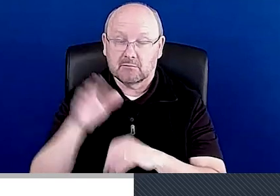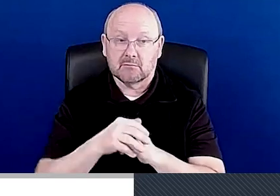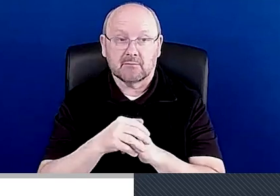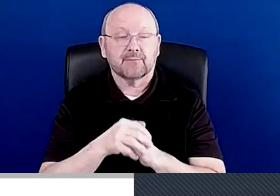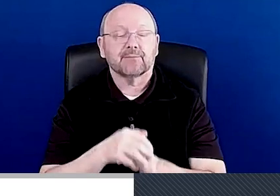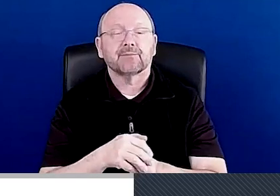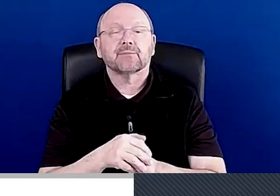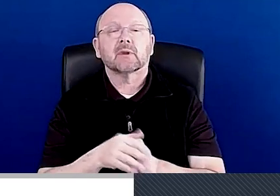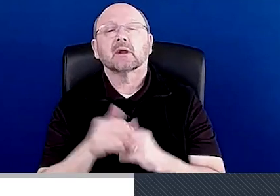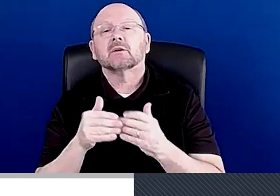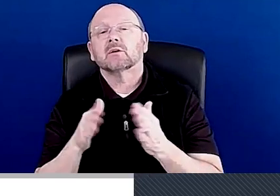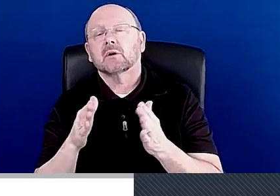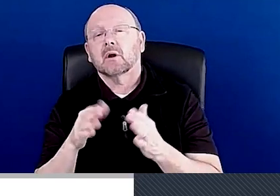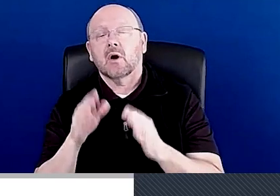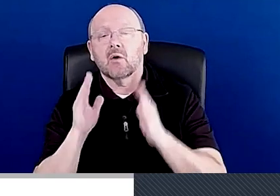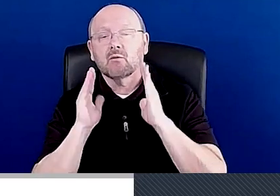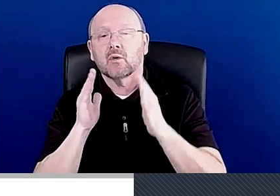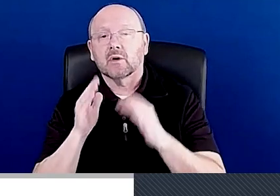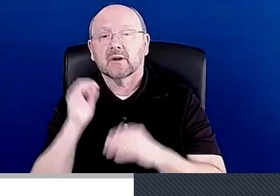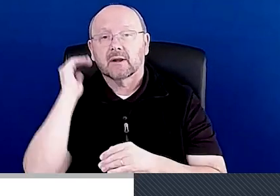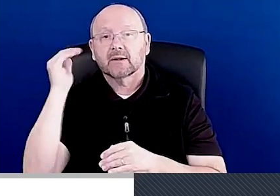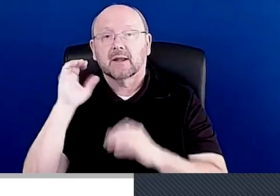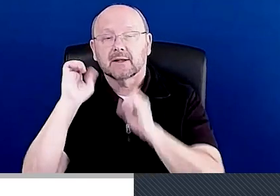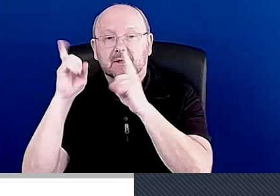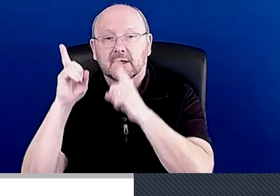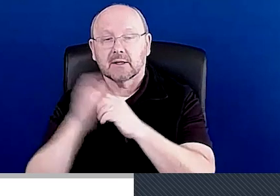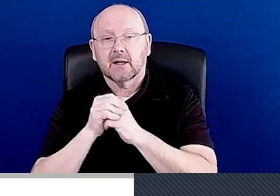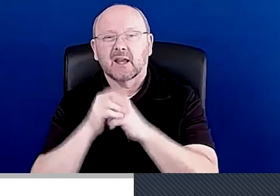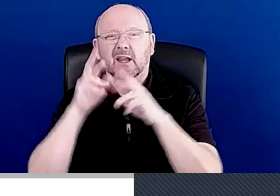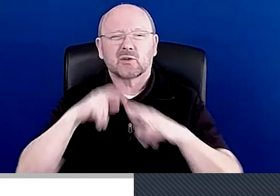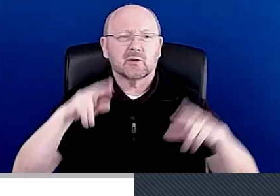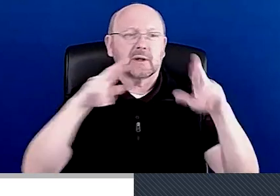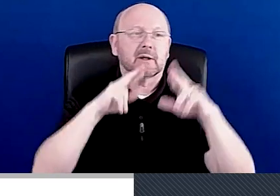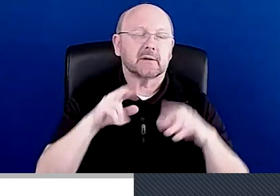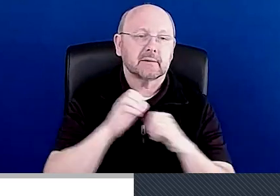about adult ed and the regional concept, a little bit of background.